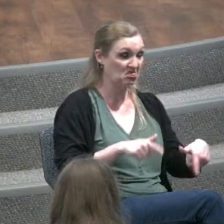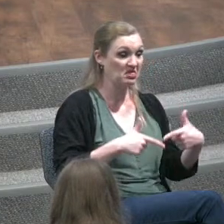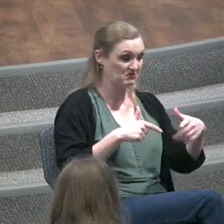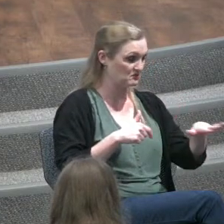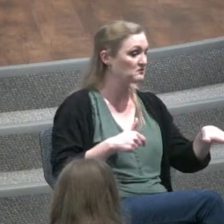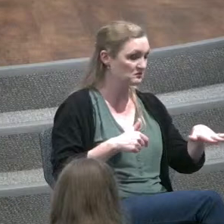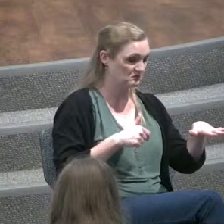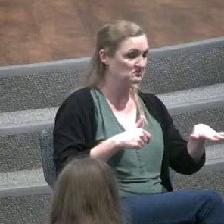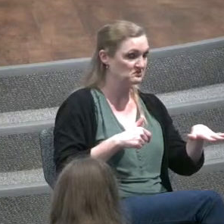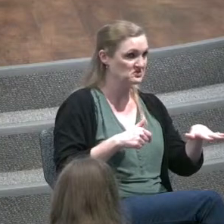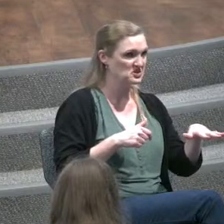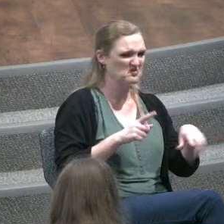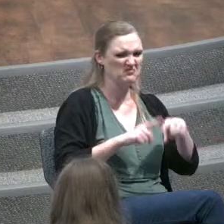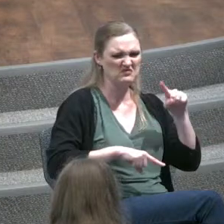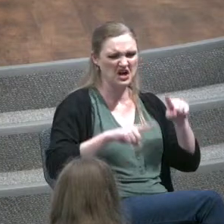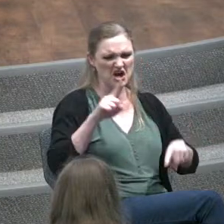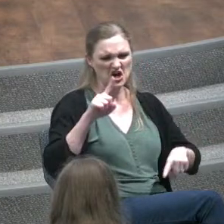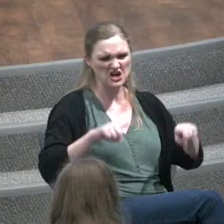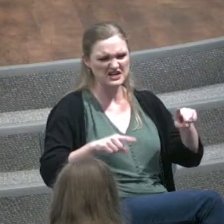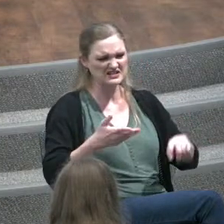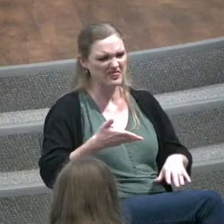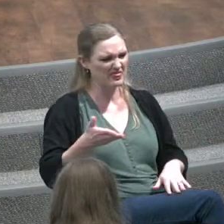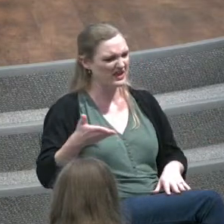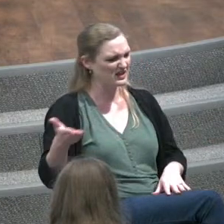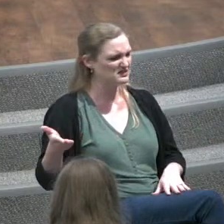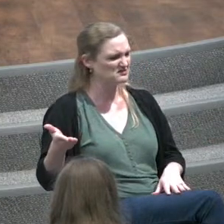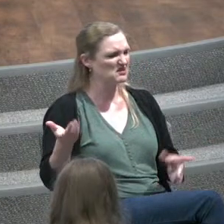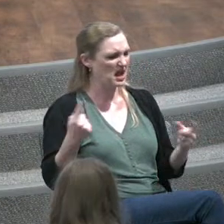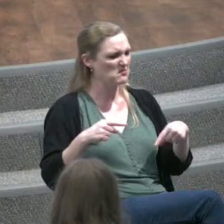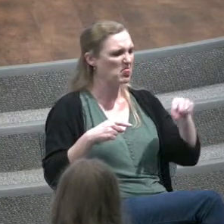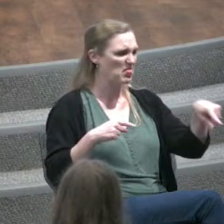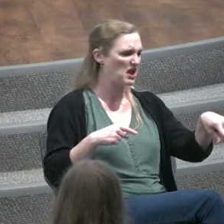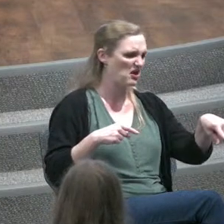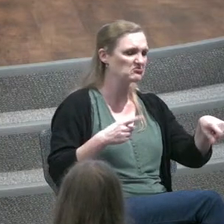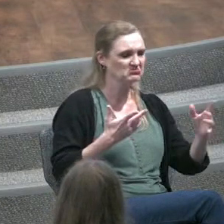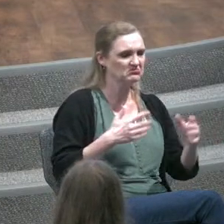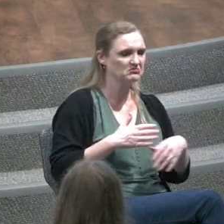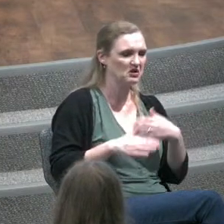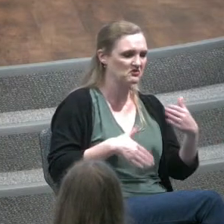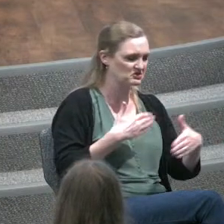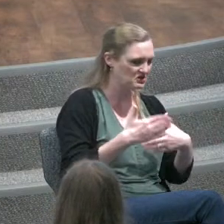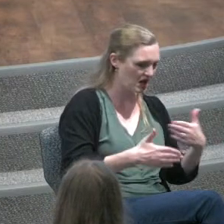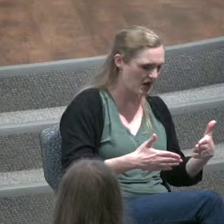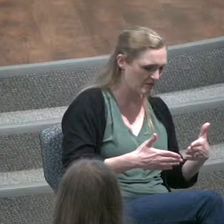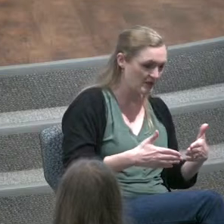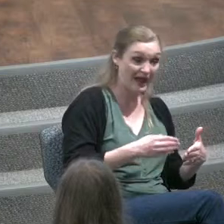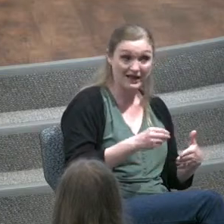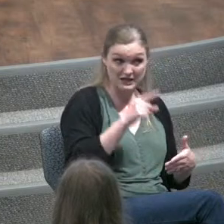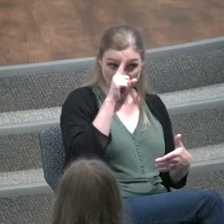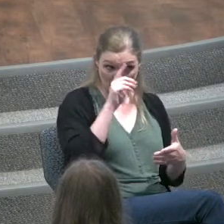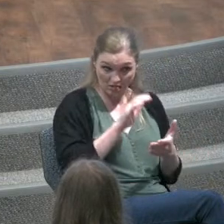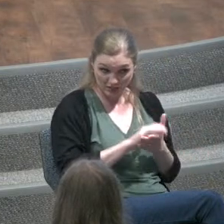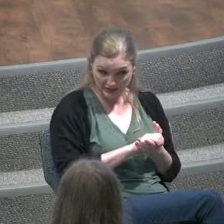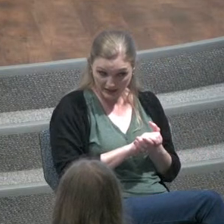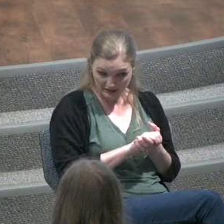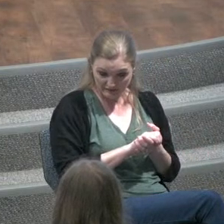residence. So it's had a number of functions over the years. And the last thing I will say, that it is